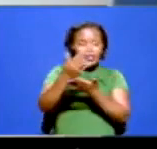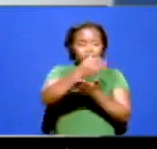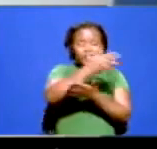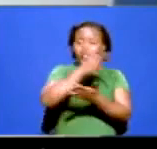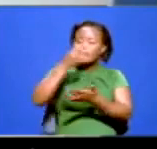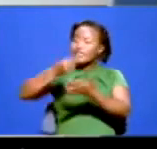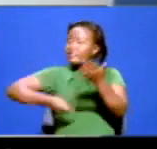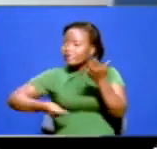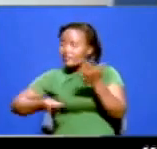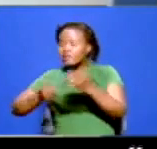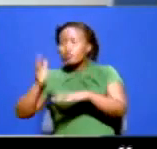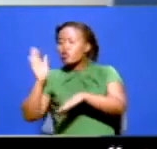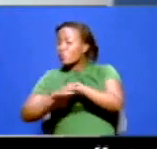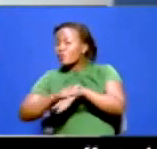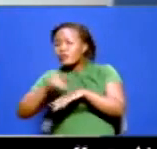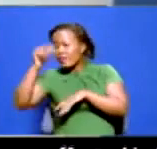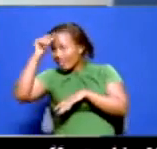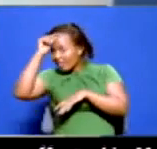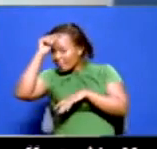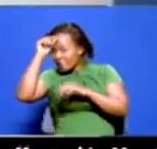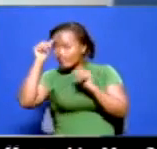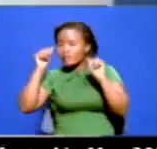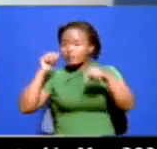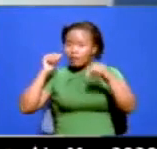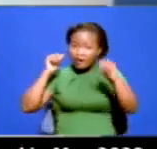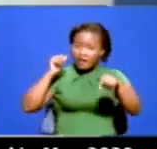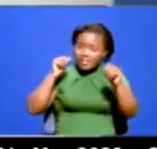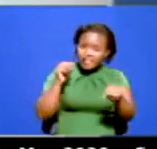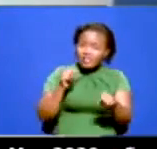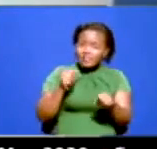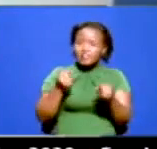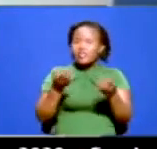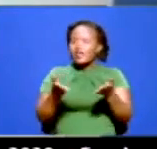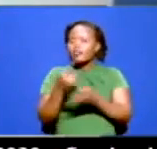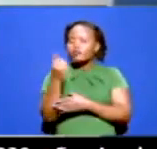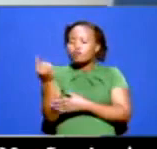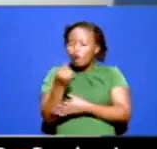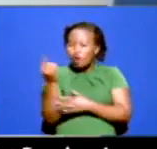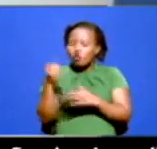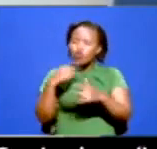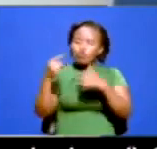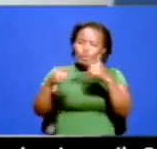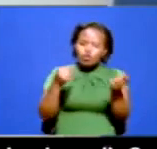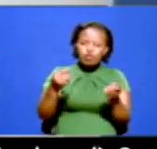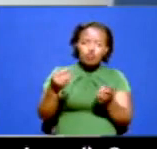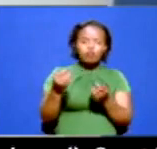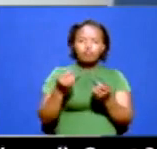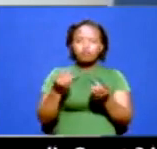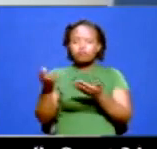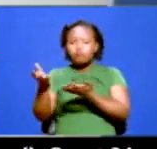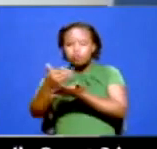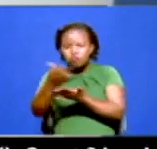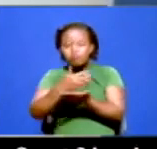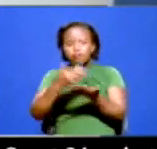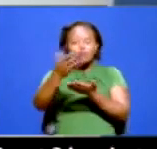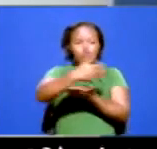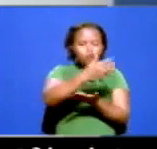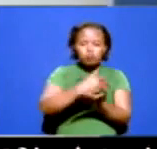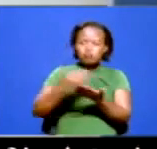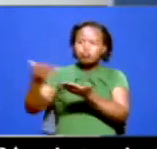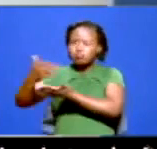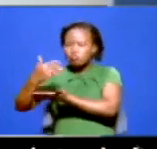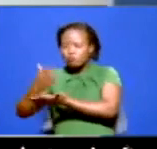government? I think so. Instead of us just becoming a consumer of budgetary